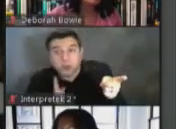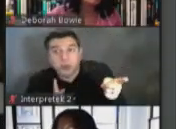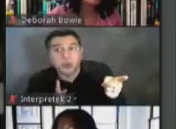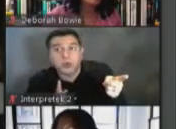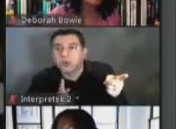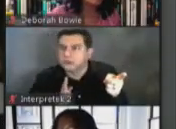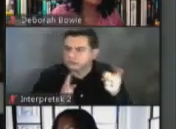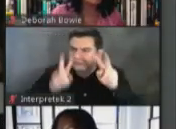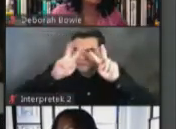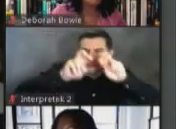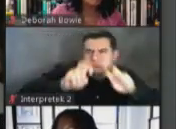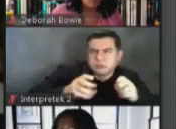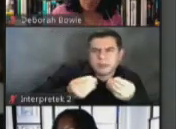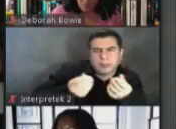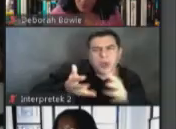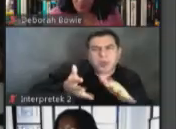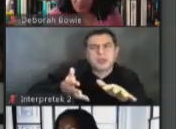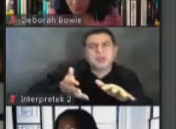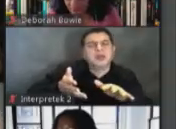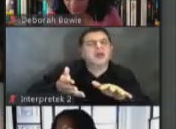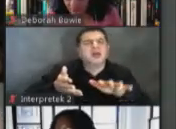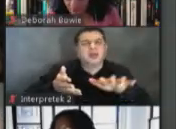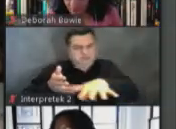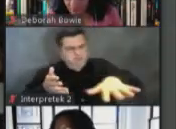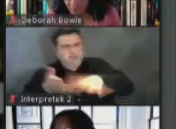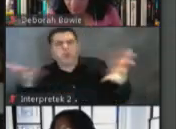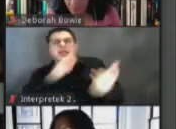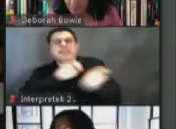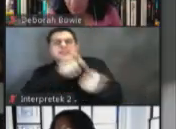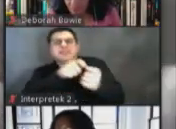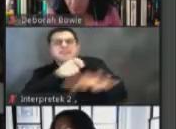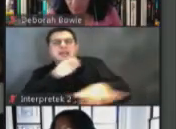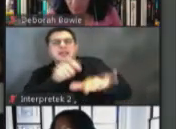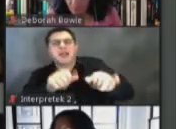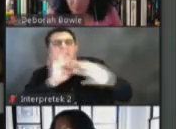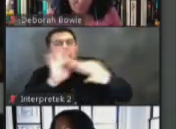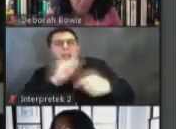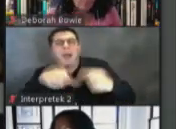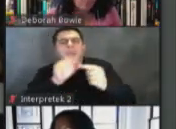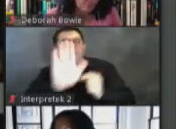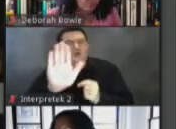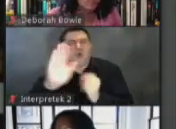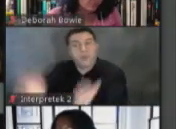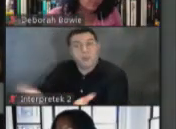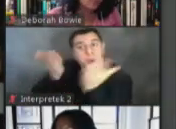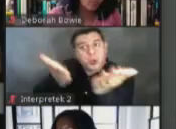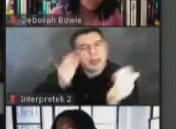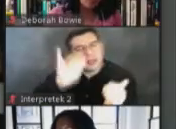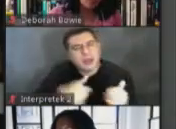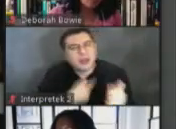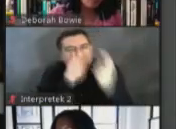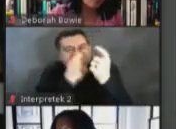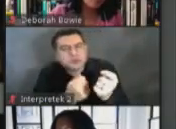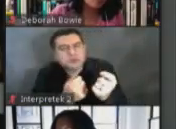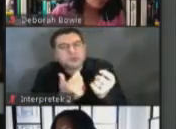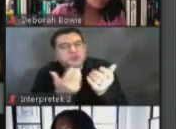people say about some of these recommendations? That's what I would be interested in hearing. So if you can give us